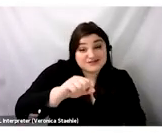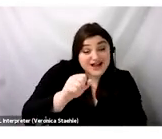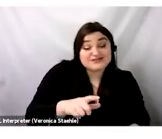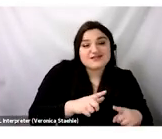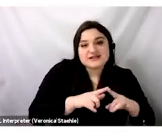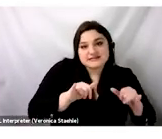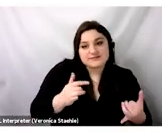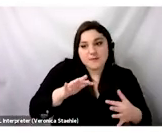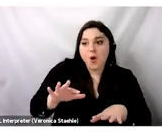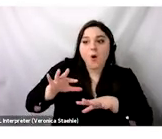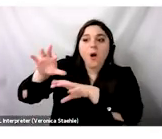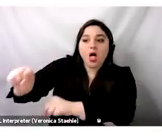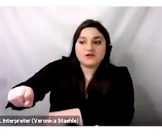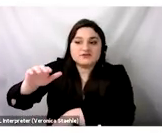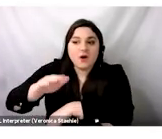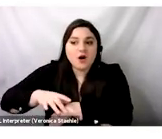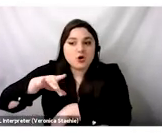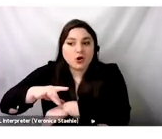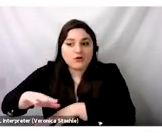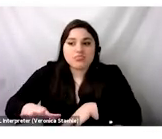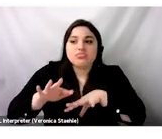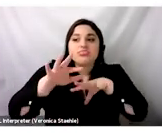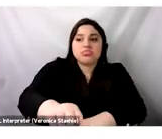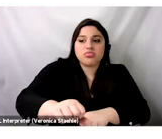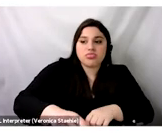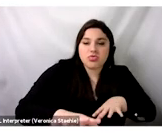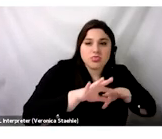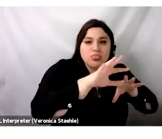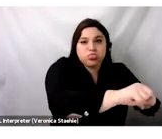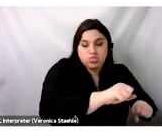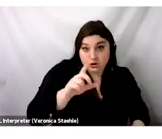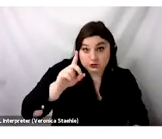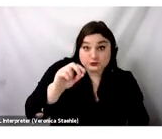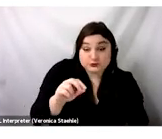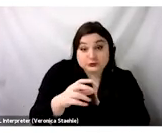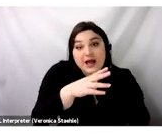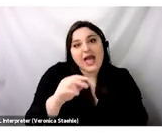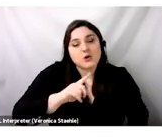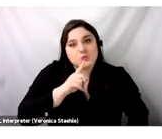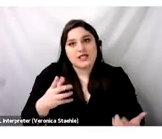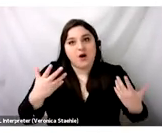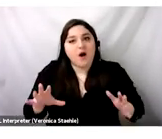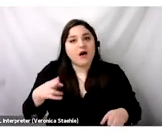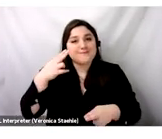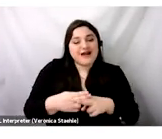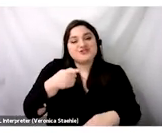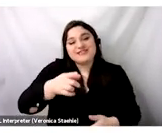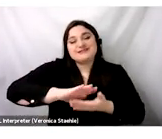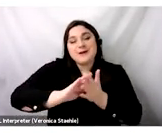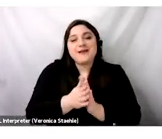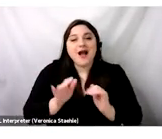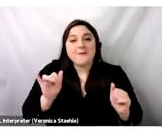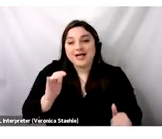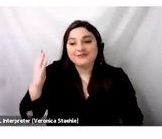just colonizing everywhere on Earth. And I really think that they are kind of just the as I mentioned, the invisible